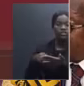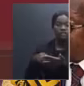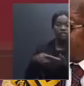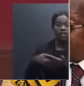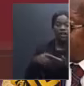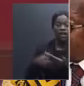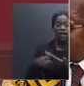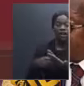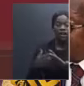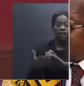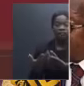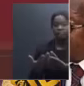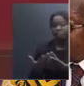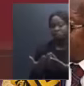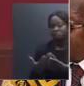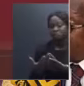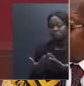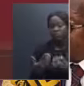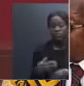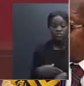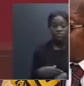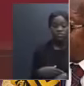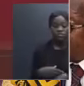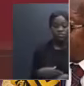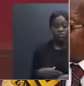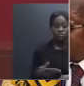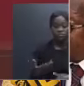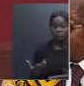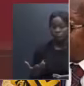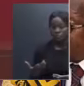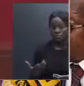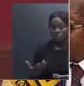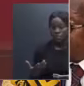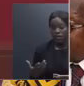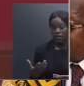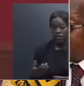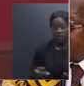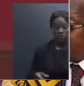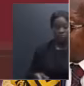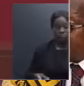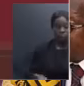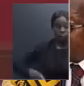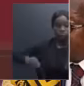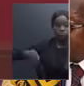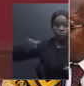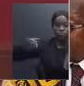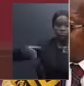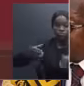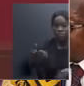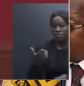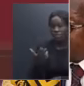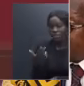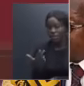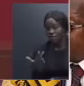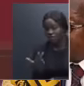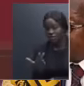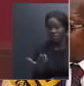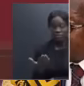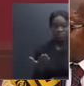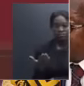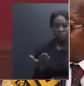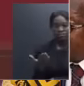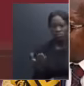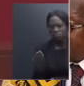complement of the Supreme Court. Should we be 13? Should we be 15? Should it be 20,